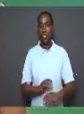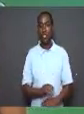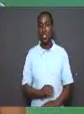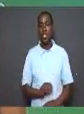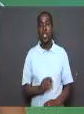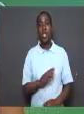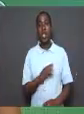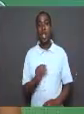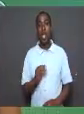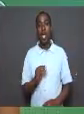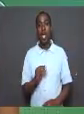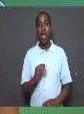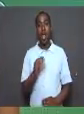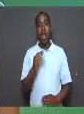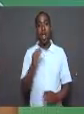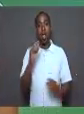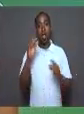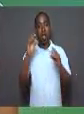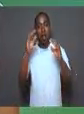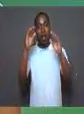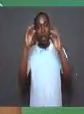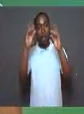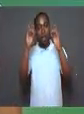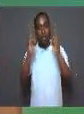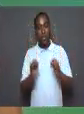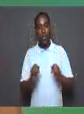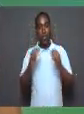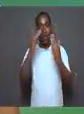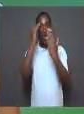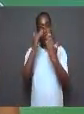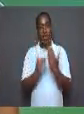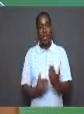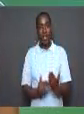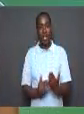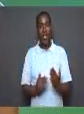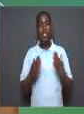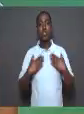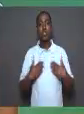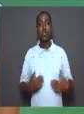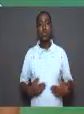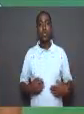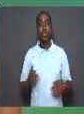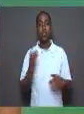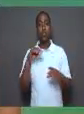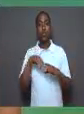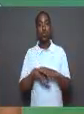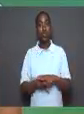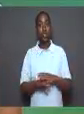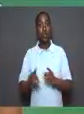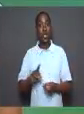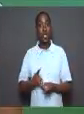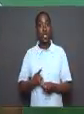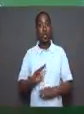a diagram of the various parts of the body that are involved in the